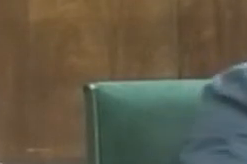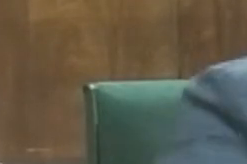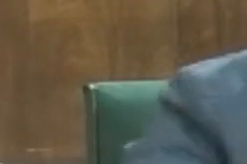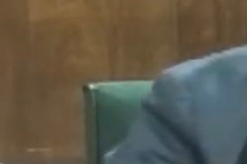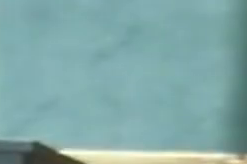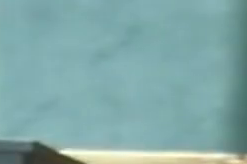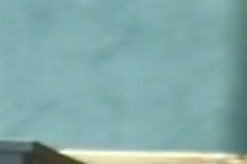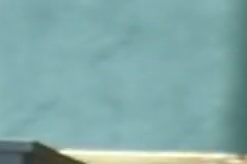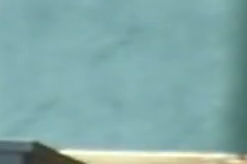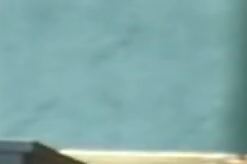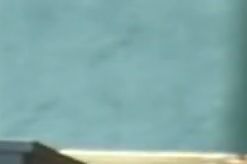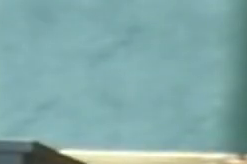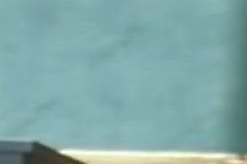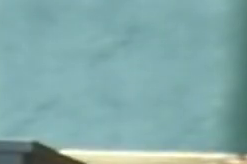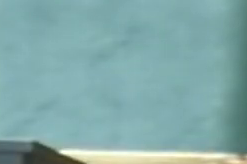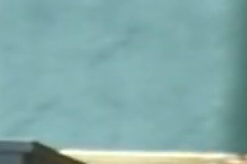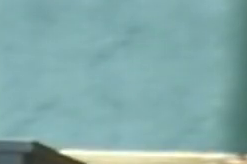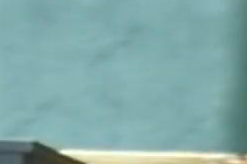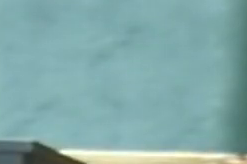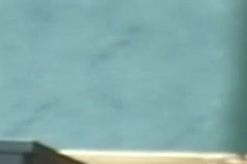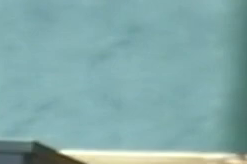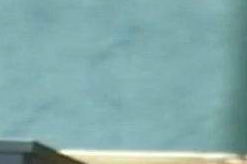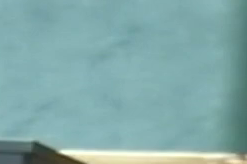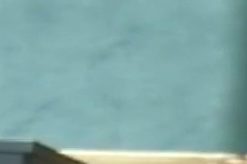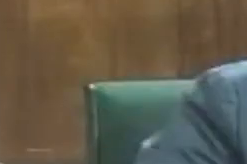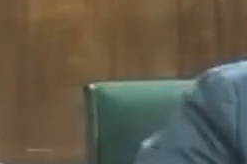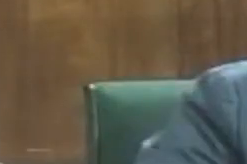these tendencies. We can, for example,